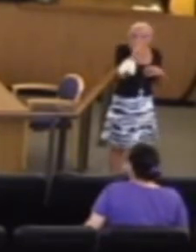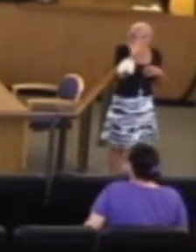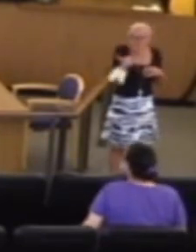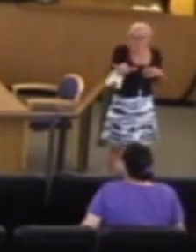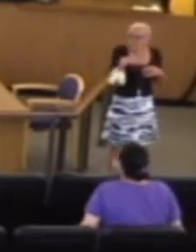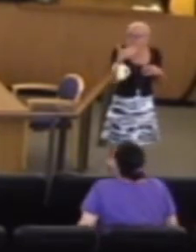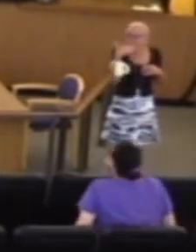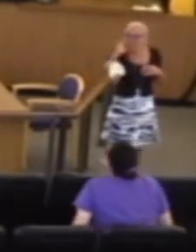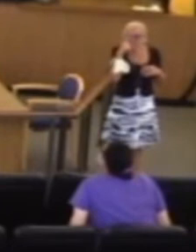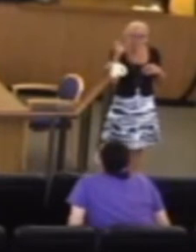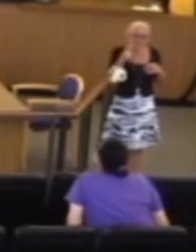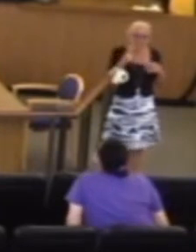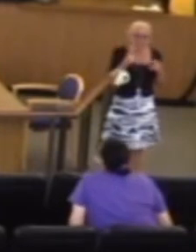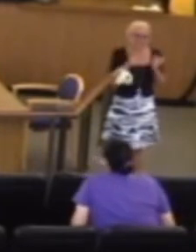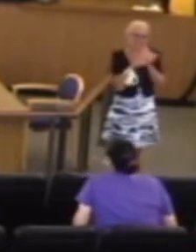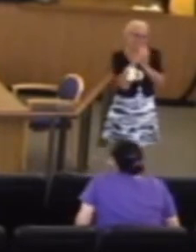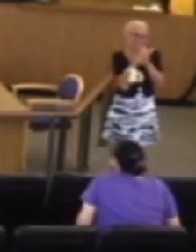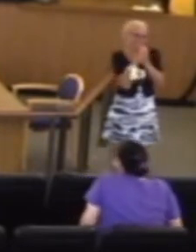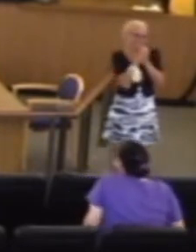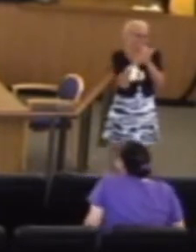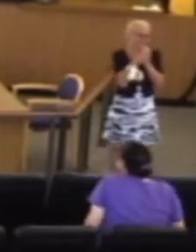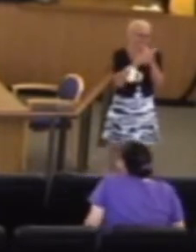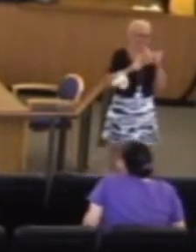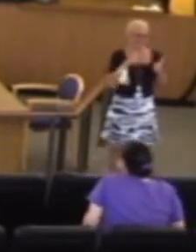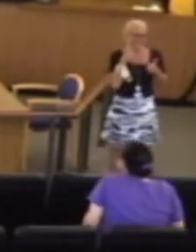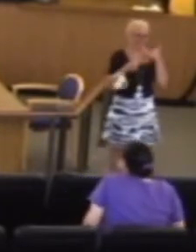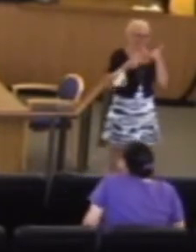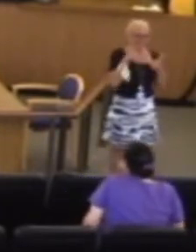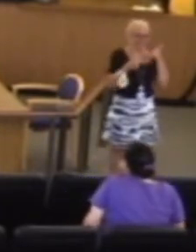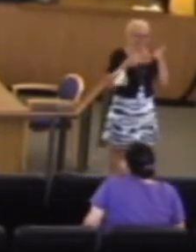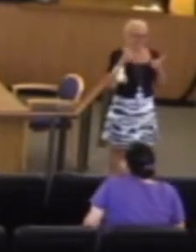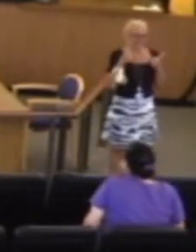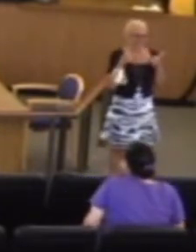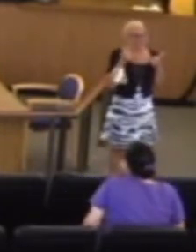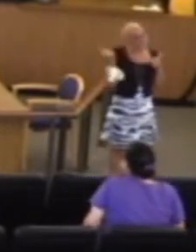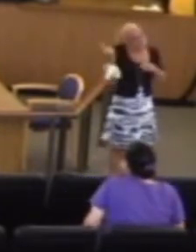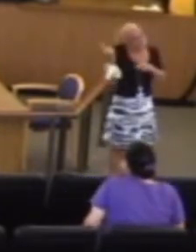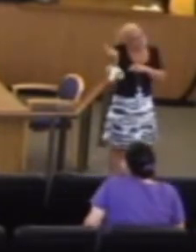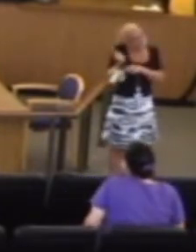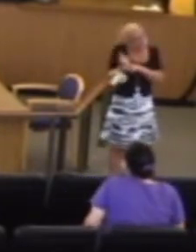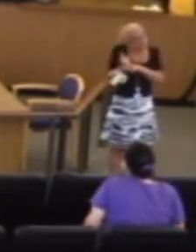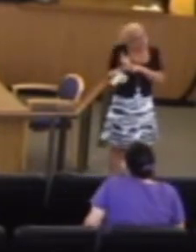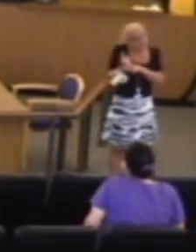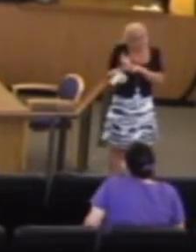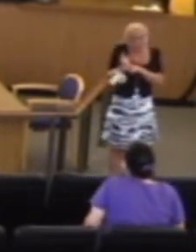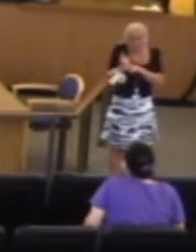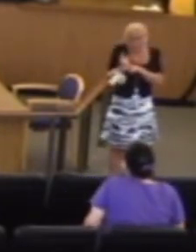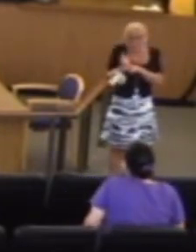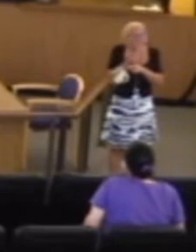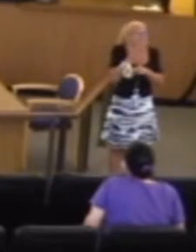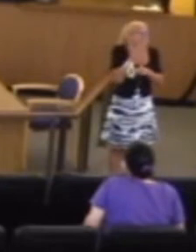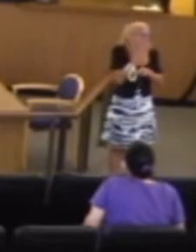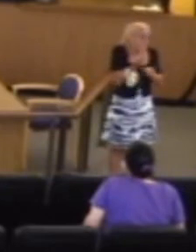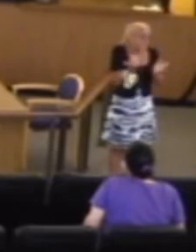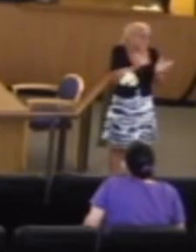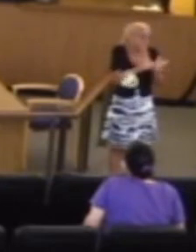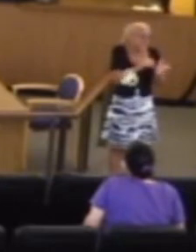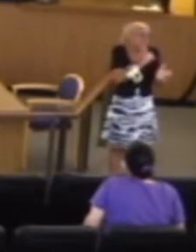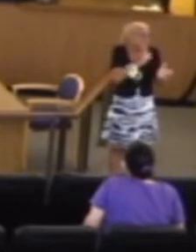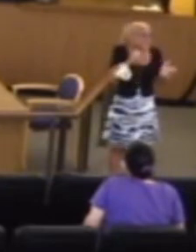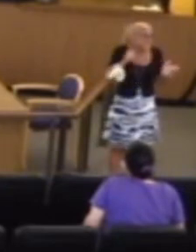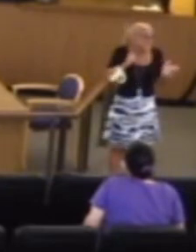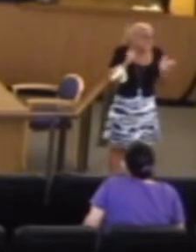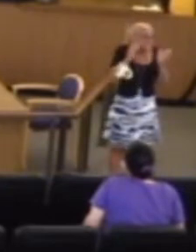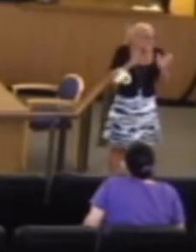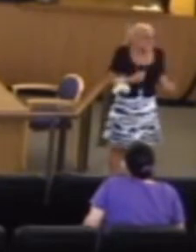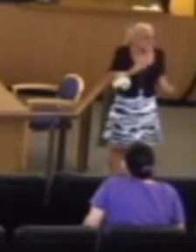feistier than perhaps she was for a little bit, and that's great. But she's right. We want to again thank Senator Schumer, our partner in